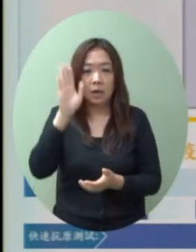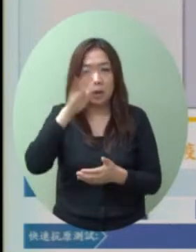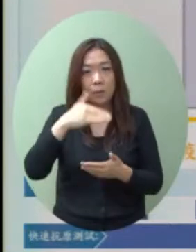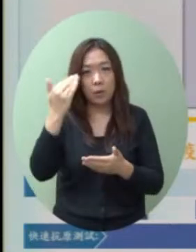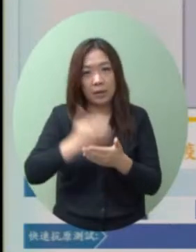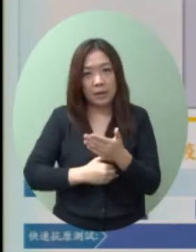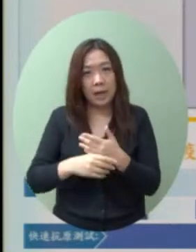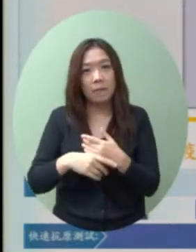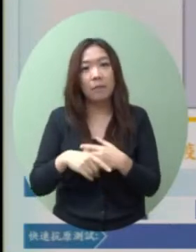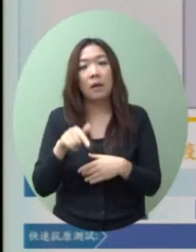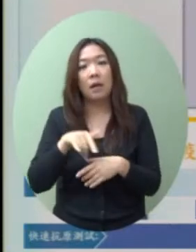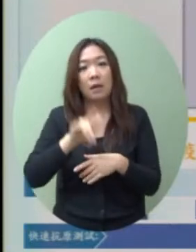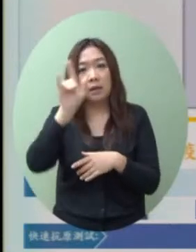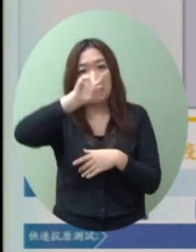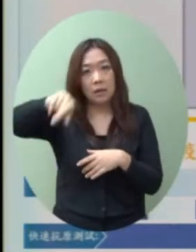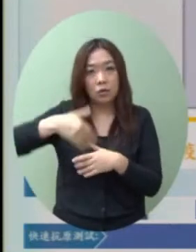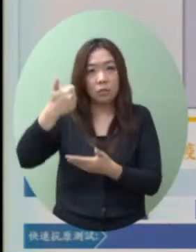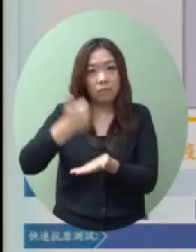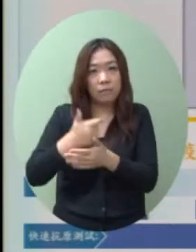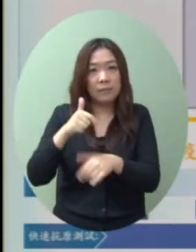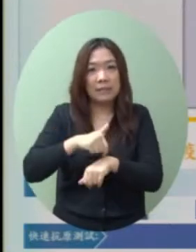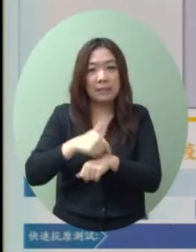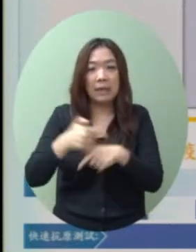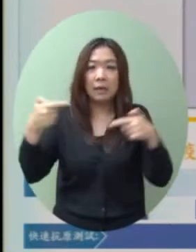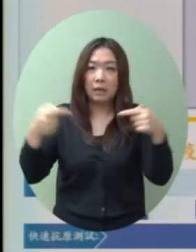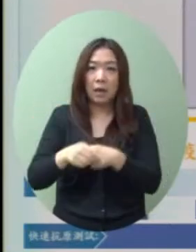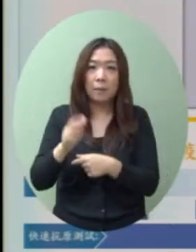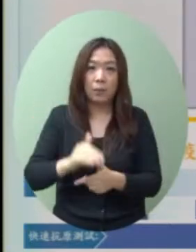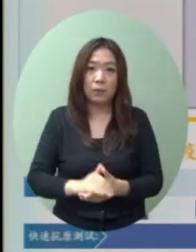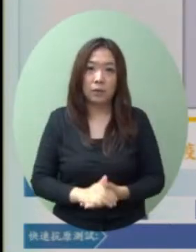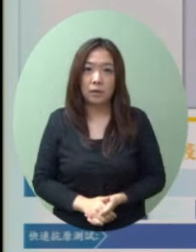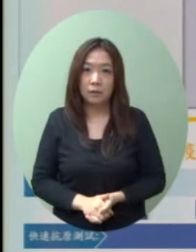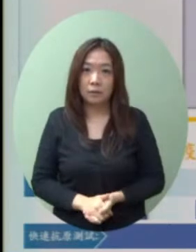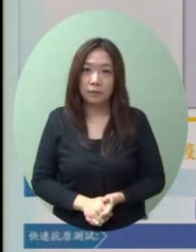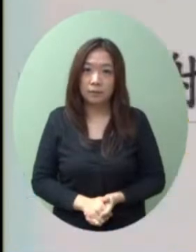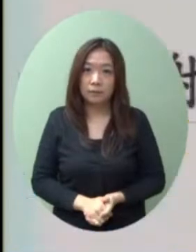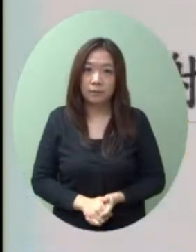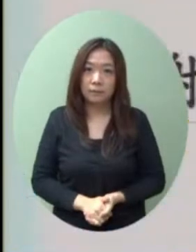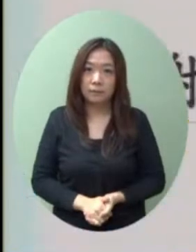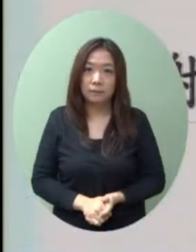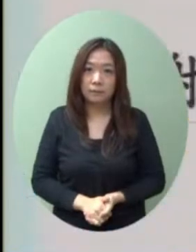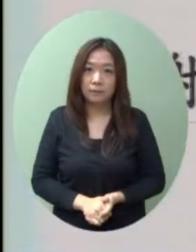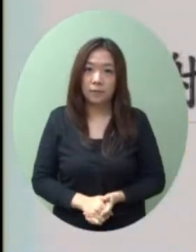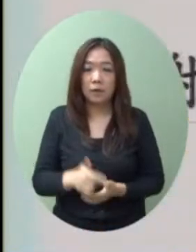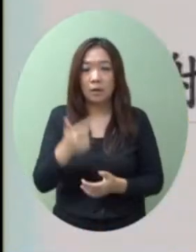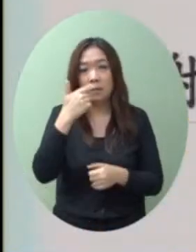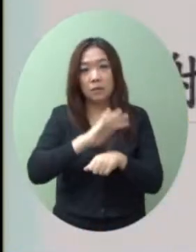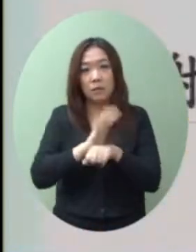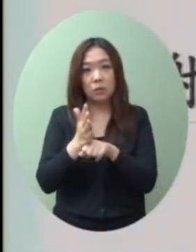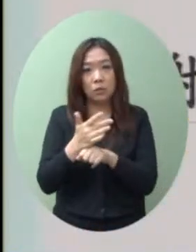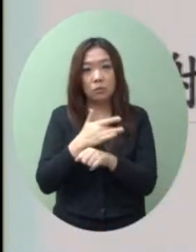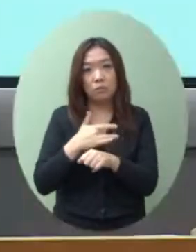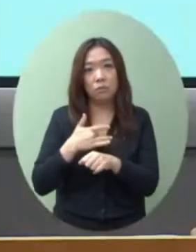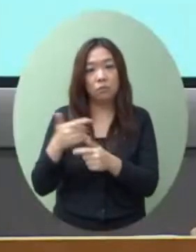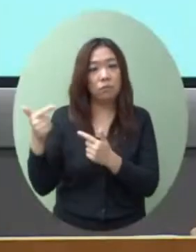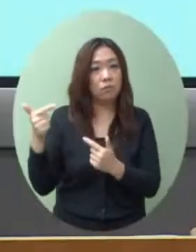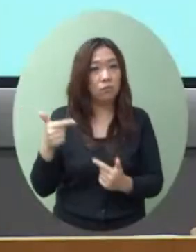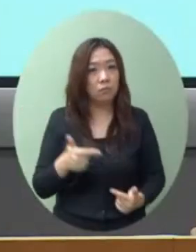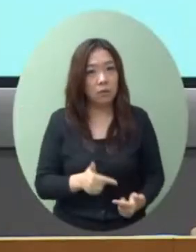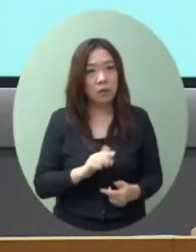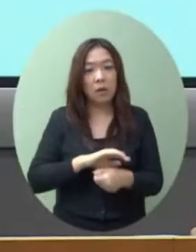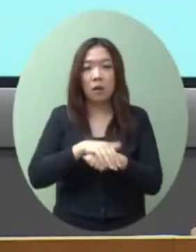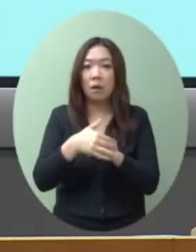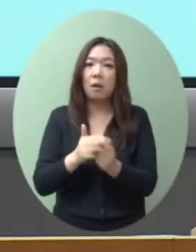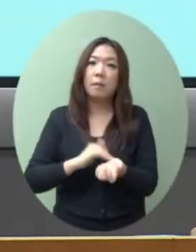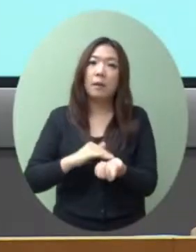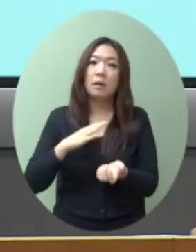as temporary vaccine passes and relevant passes. This will reduce the time that they have to